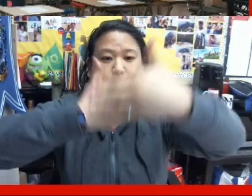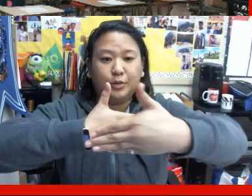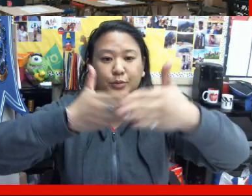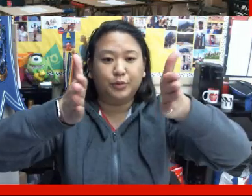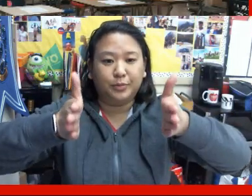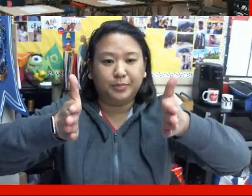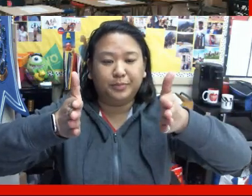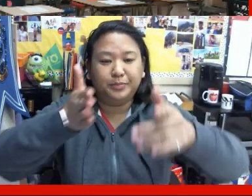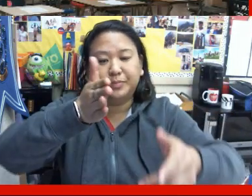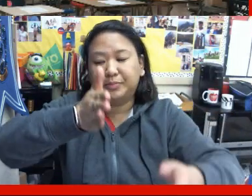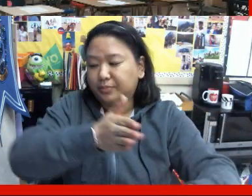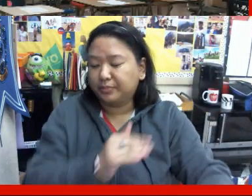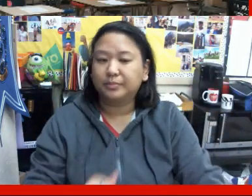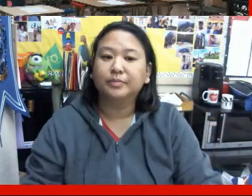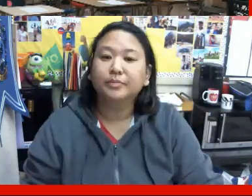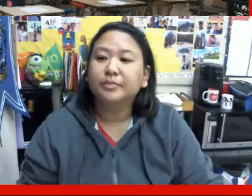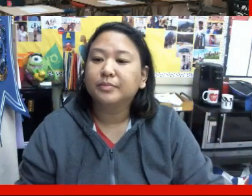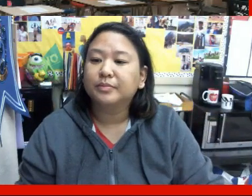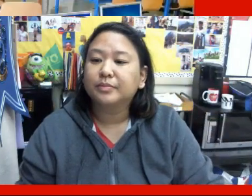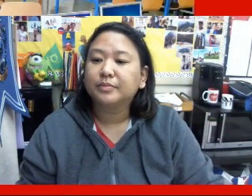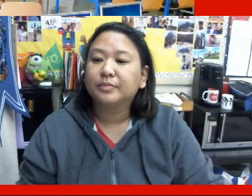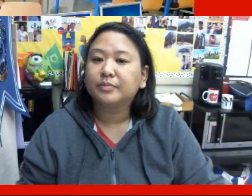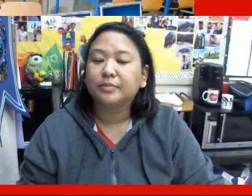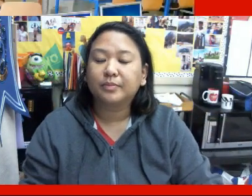Class room.